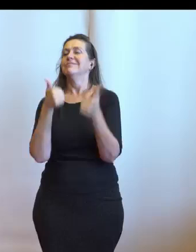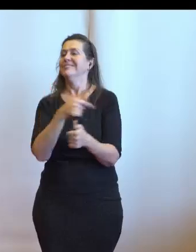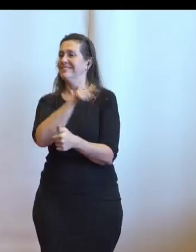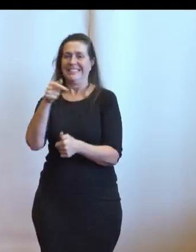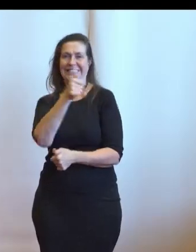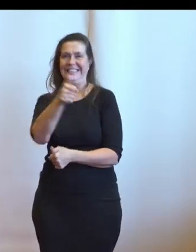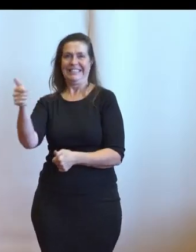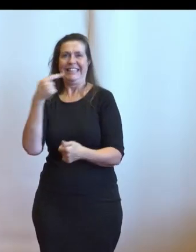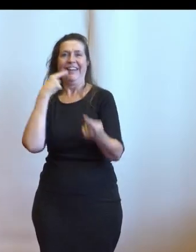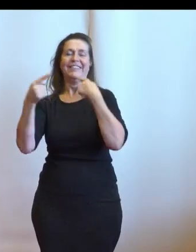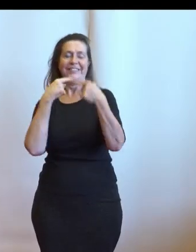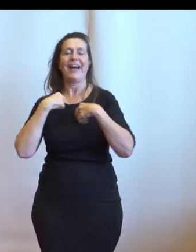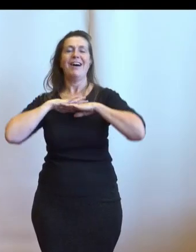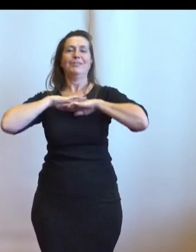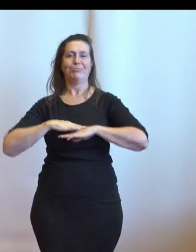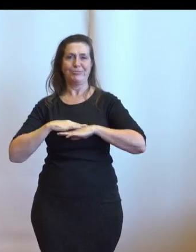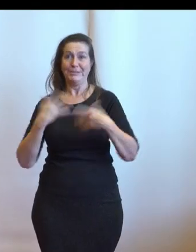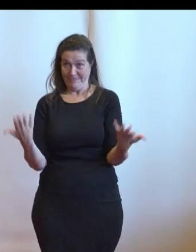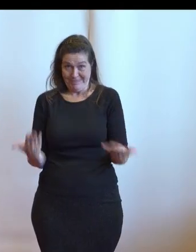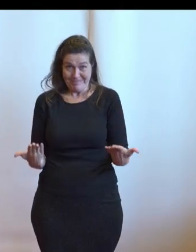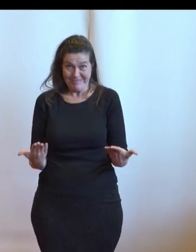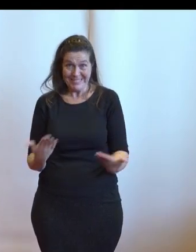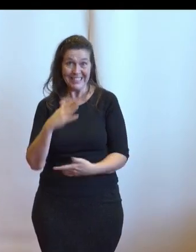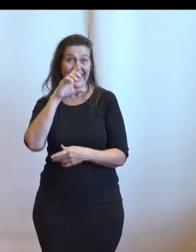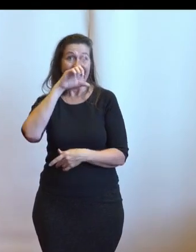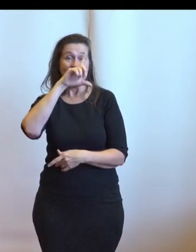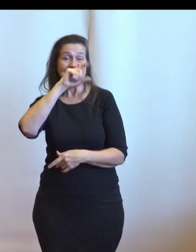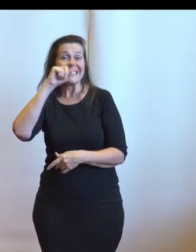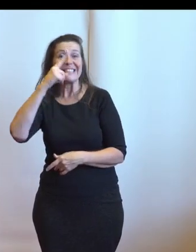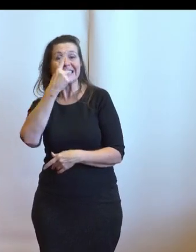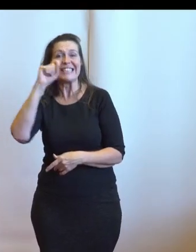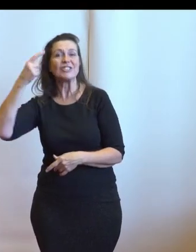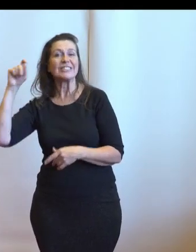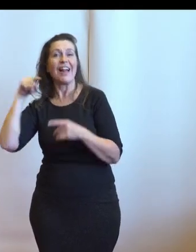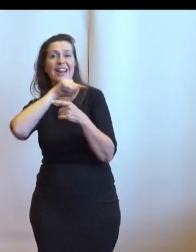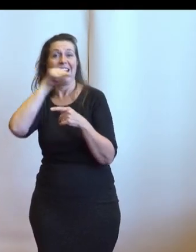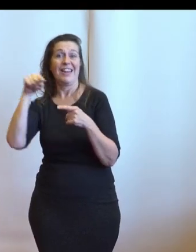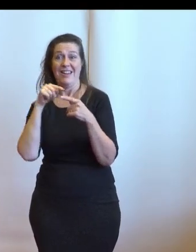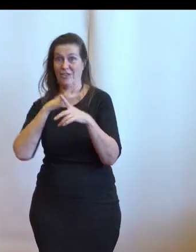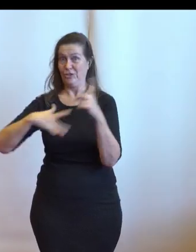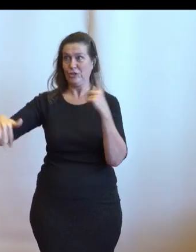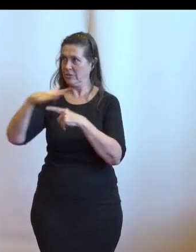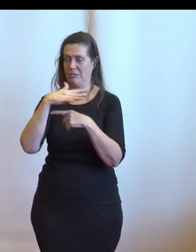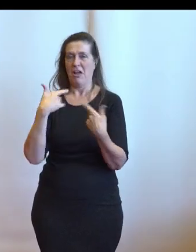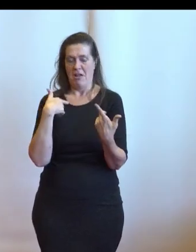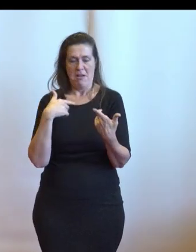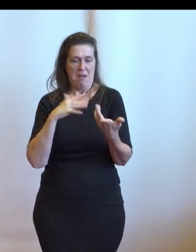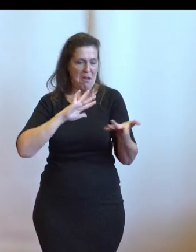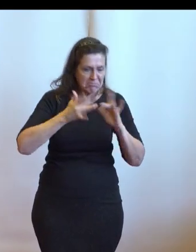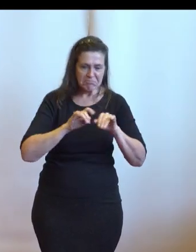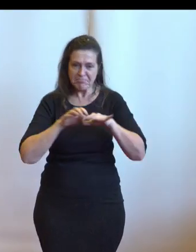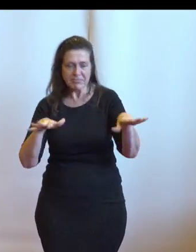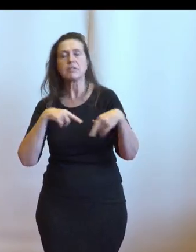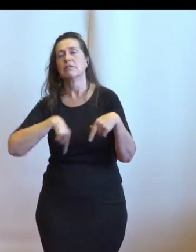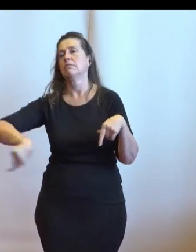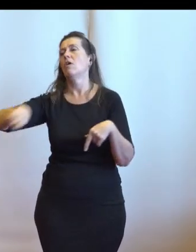now, digital society. And I think we are all convinced here that there